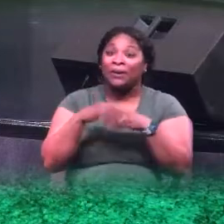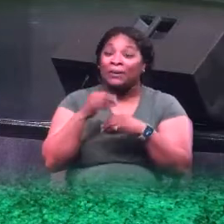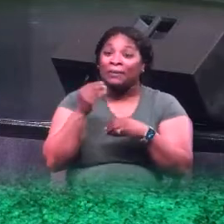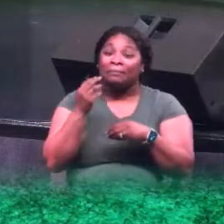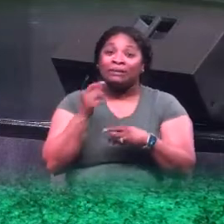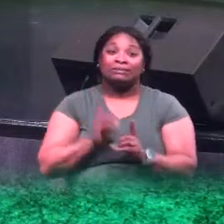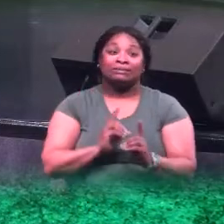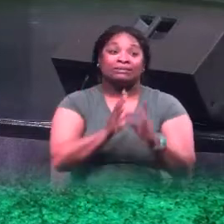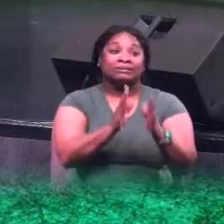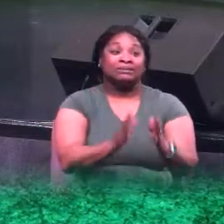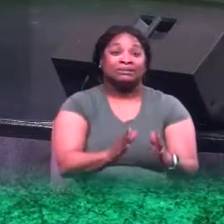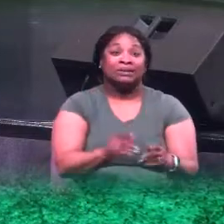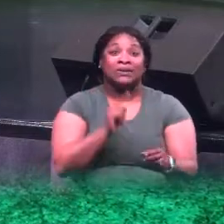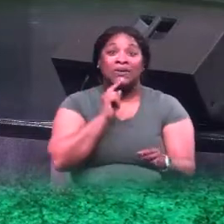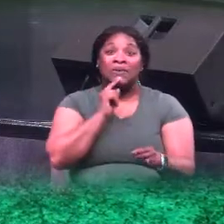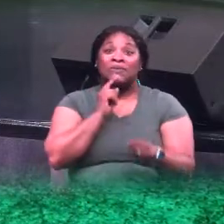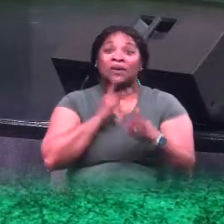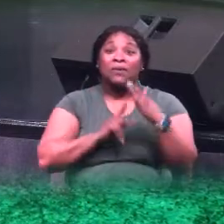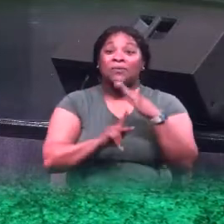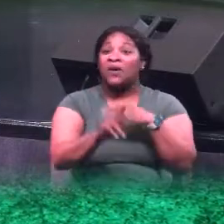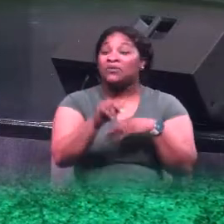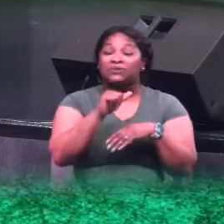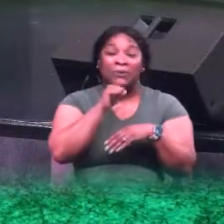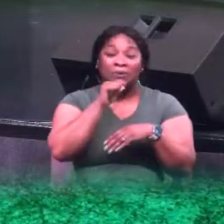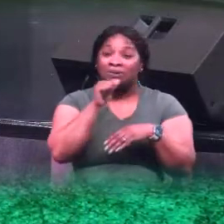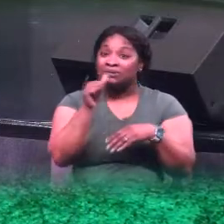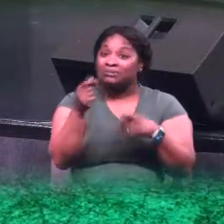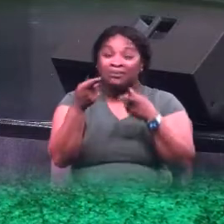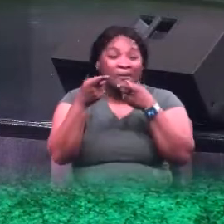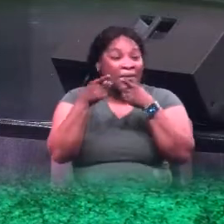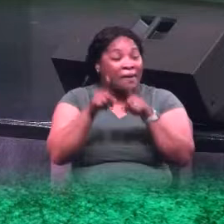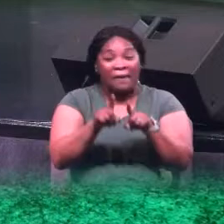disciples, then the prophecy will not be fulfilled.